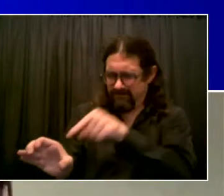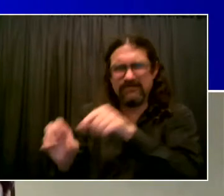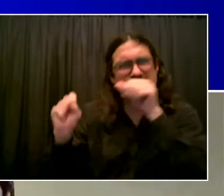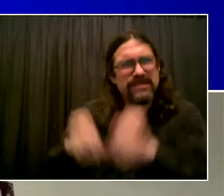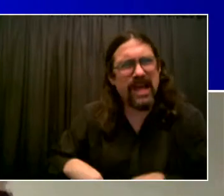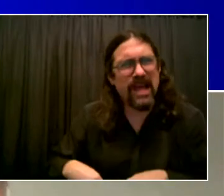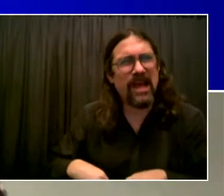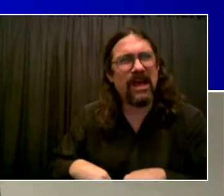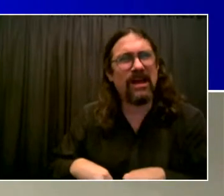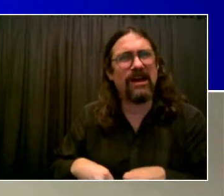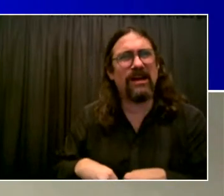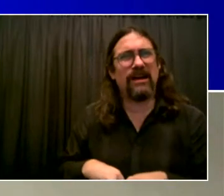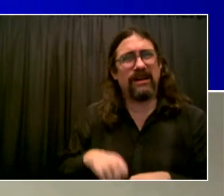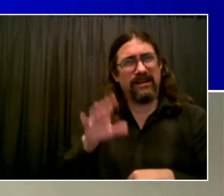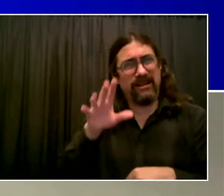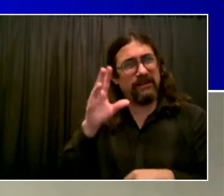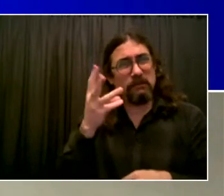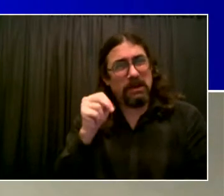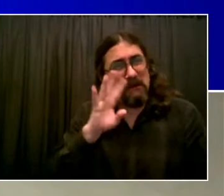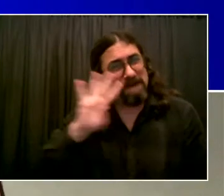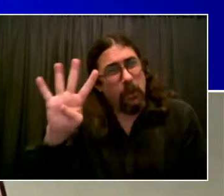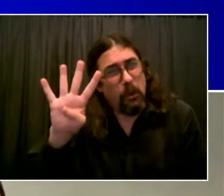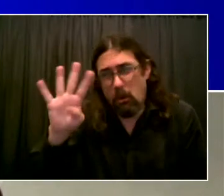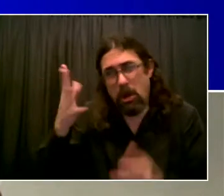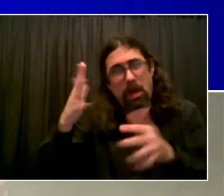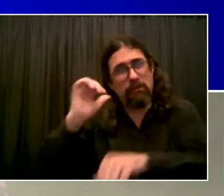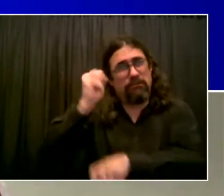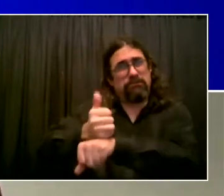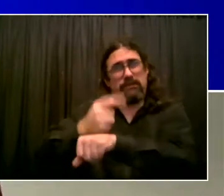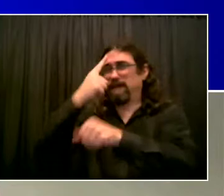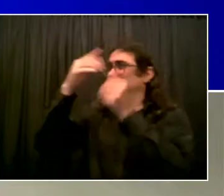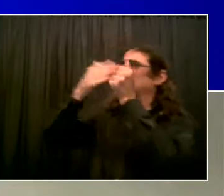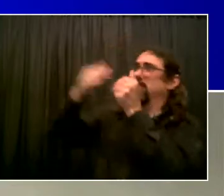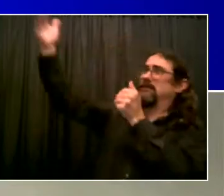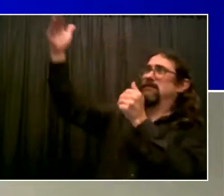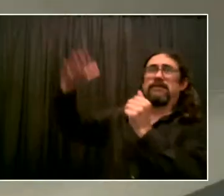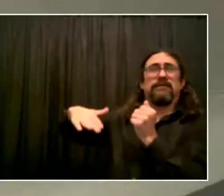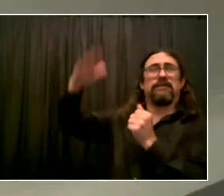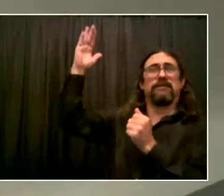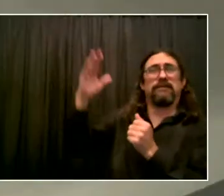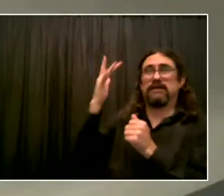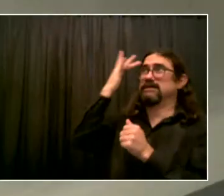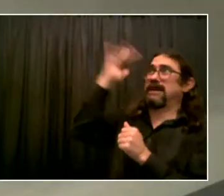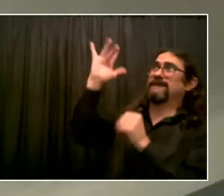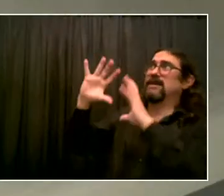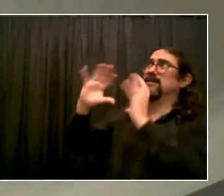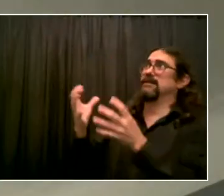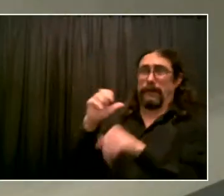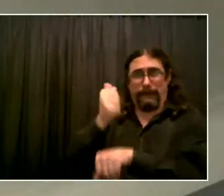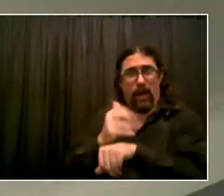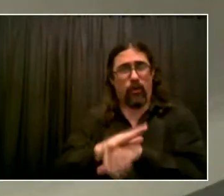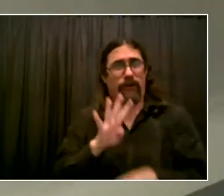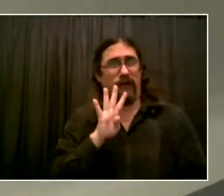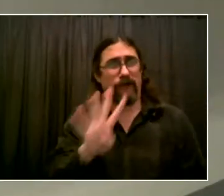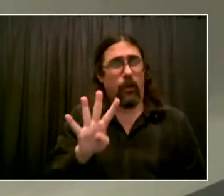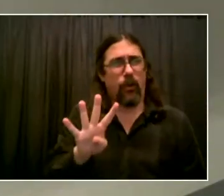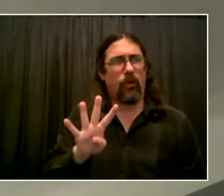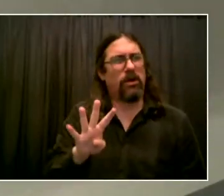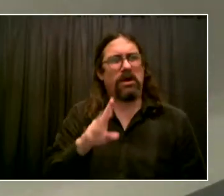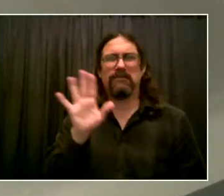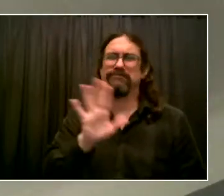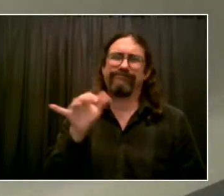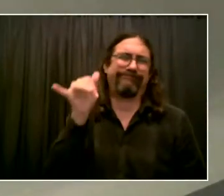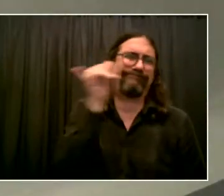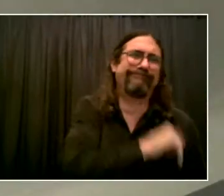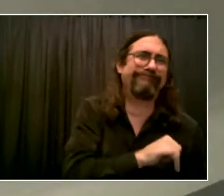age. Yes, we've got to recognize those who excel, okay, but there's a time and place for everything. One of the